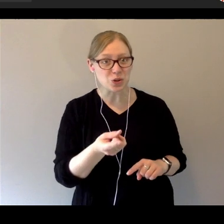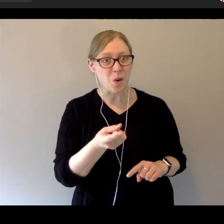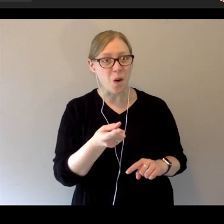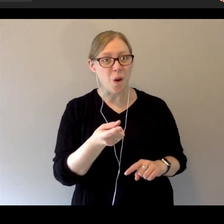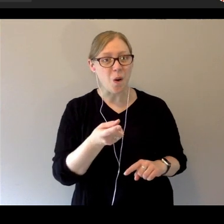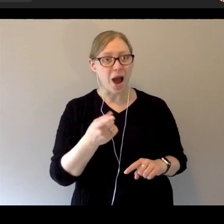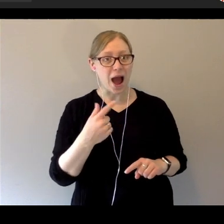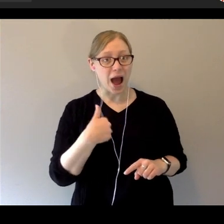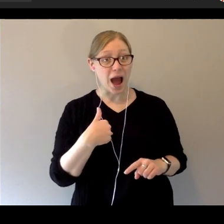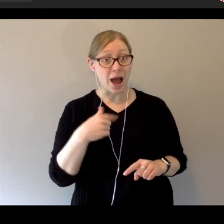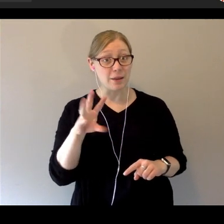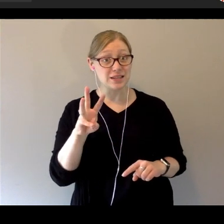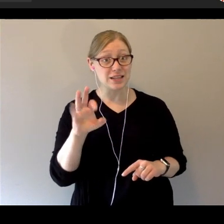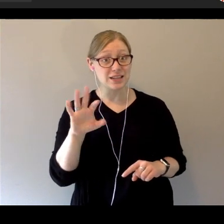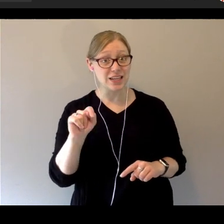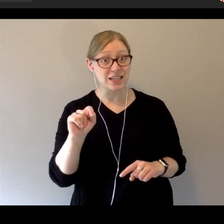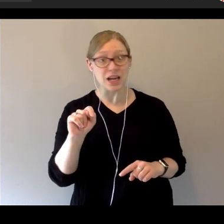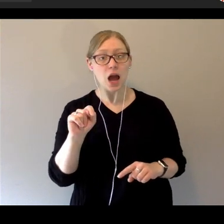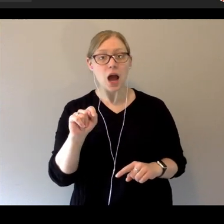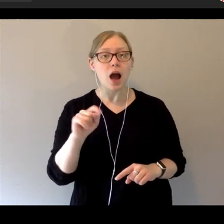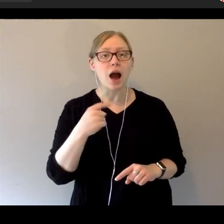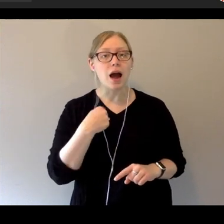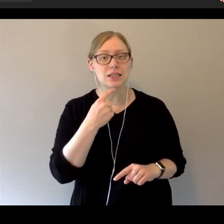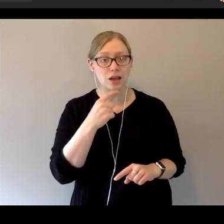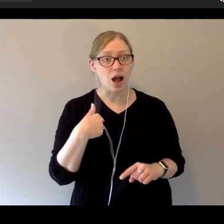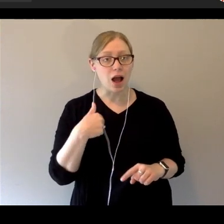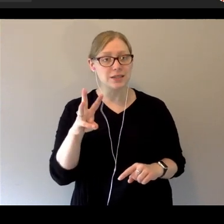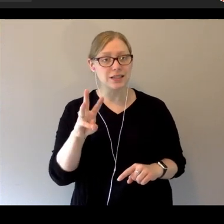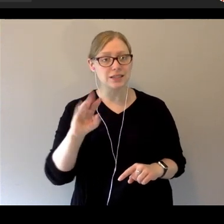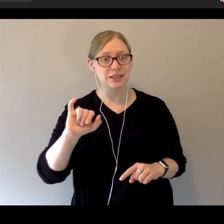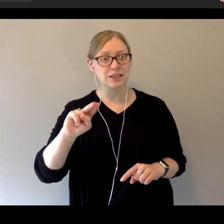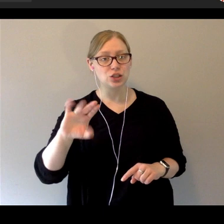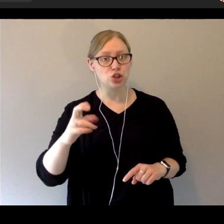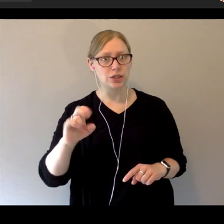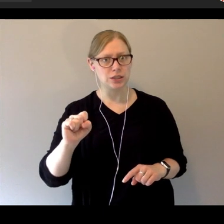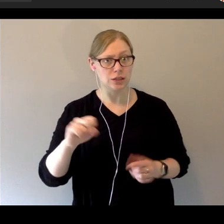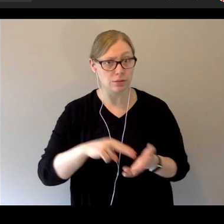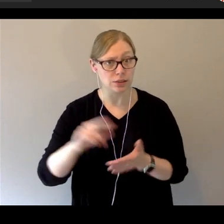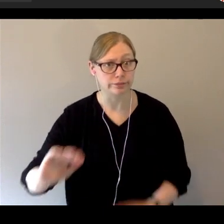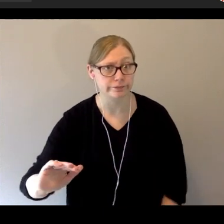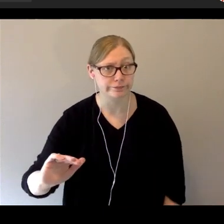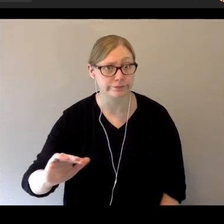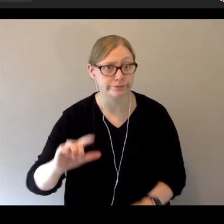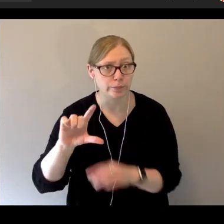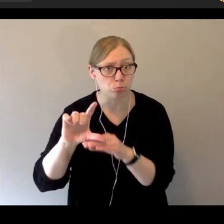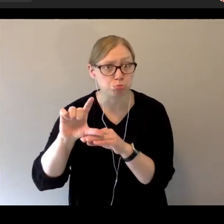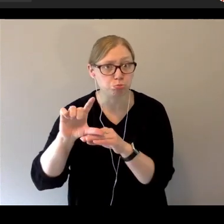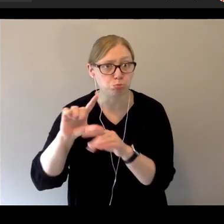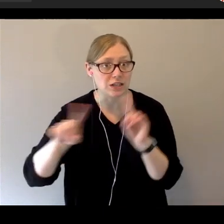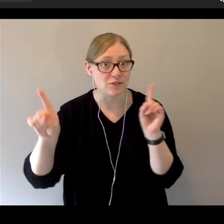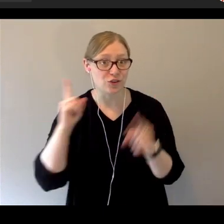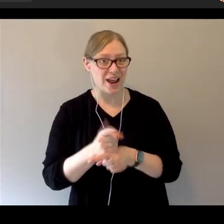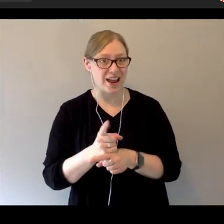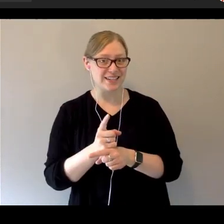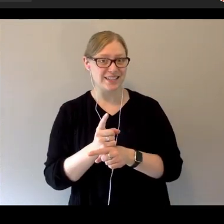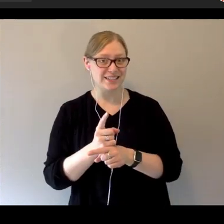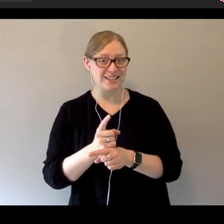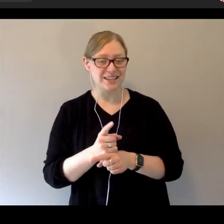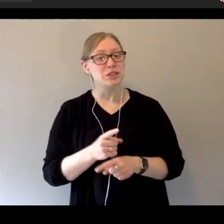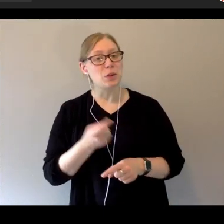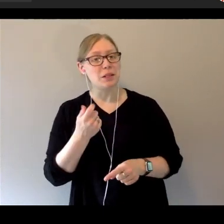thing. Same thing for radians and degrees. If you go to put in 40 degrees in your calculator, but your calculator is